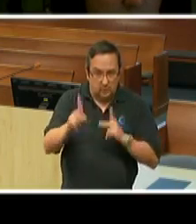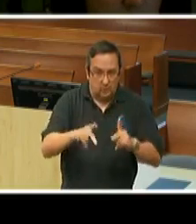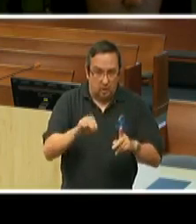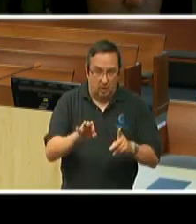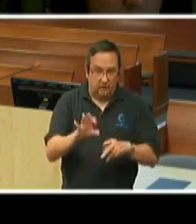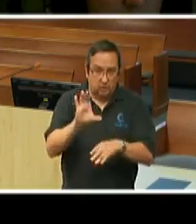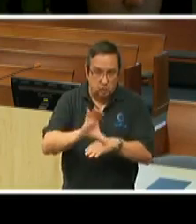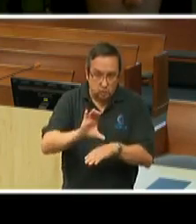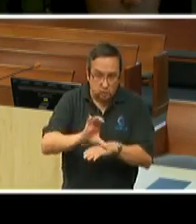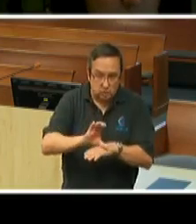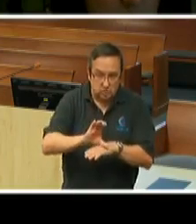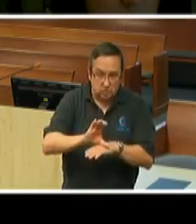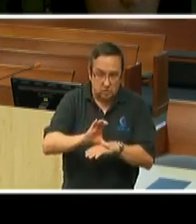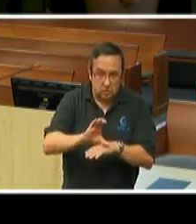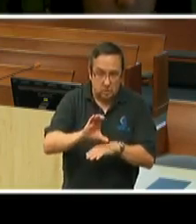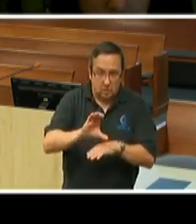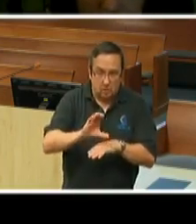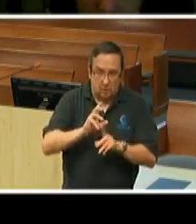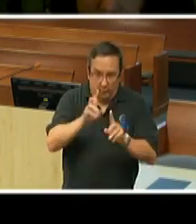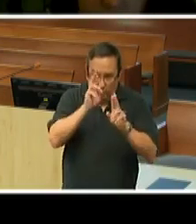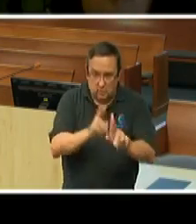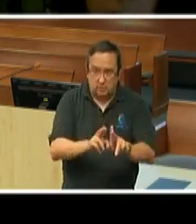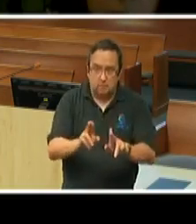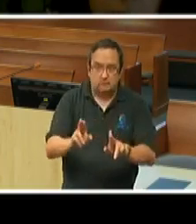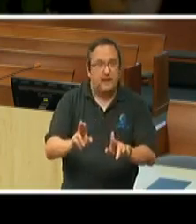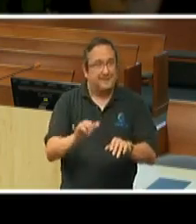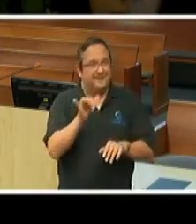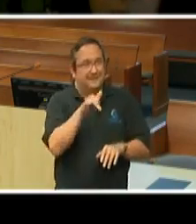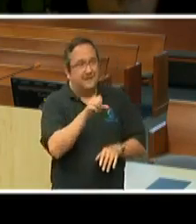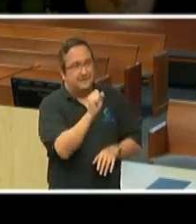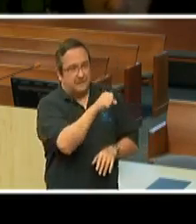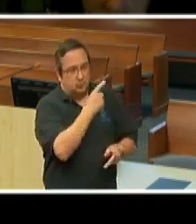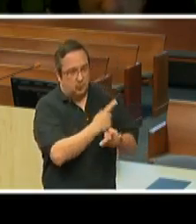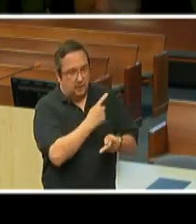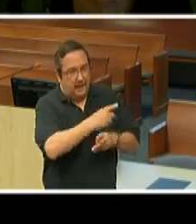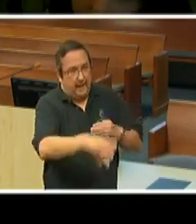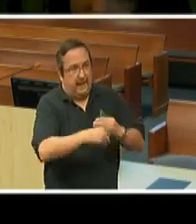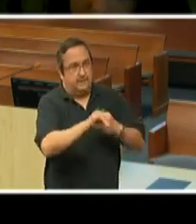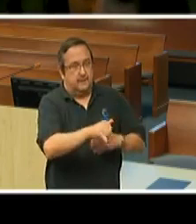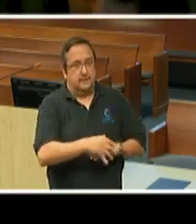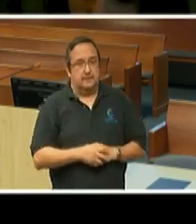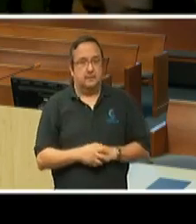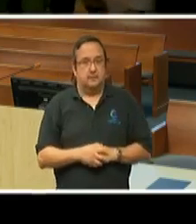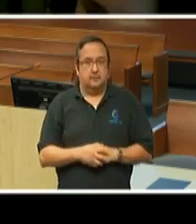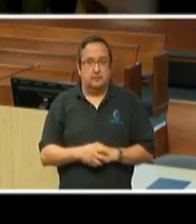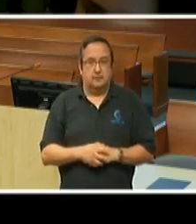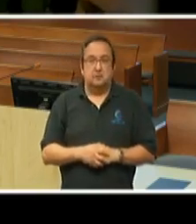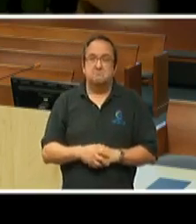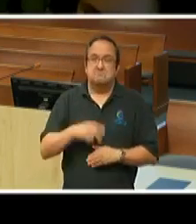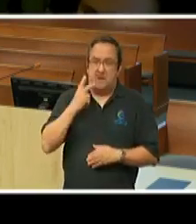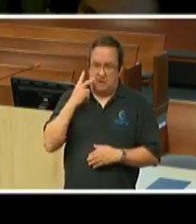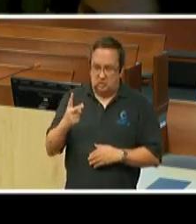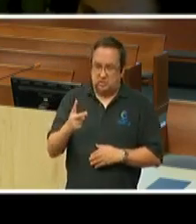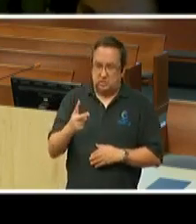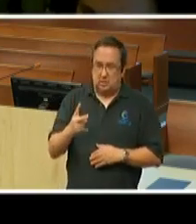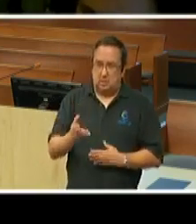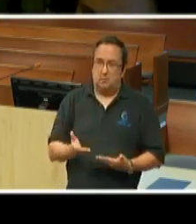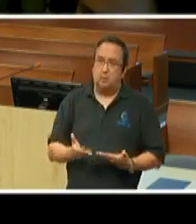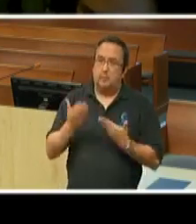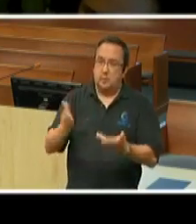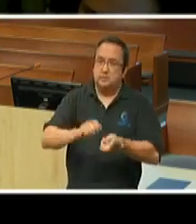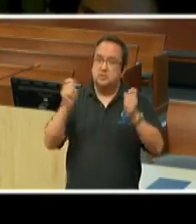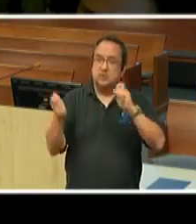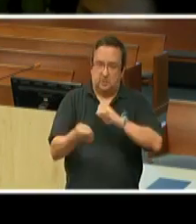worship. Is that on the list that was just described? You're correct. We need to add that as well. I saw the proposed